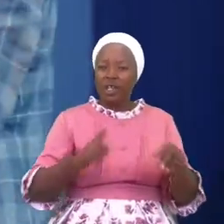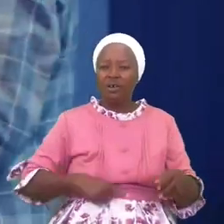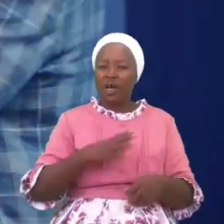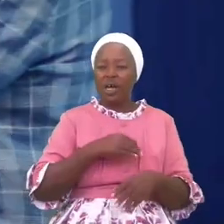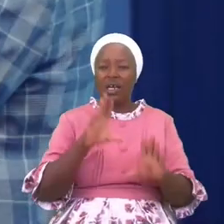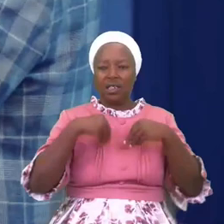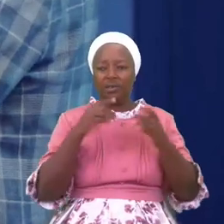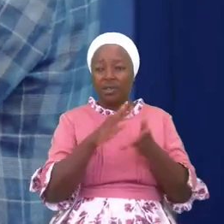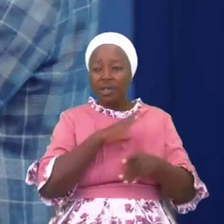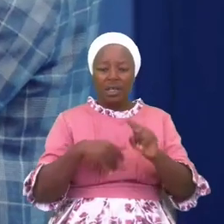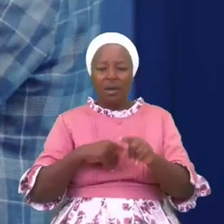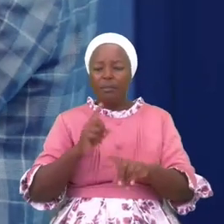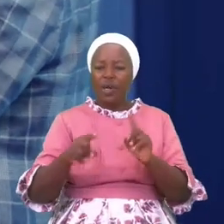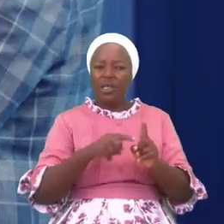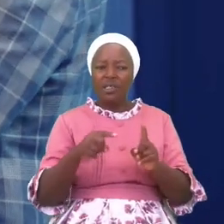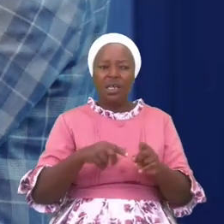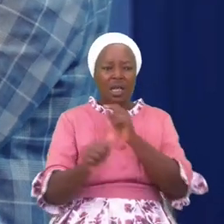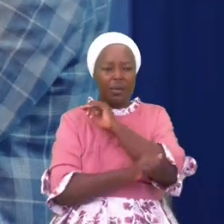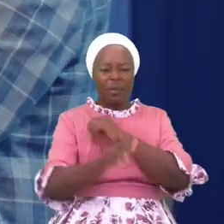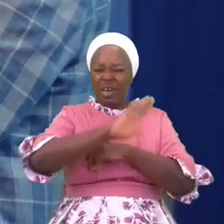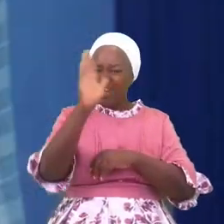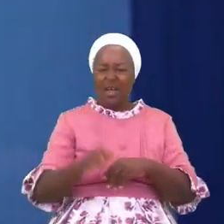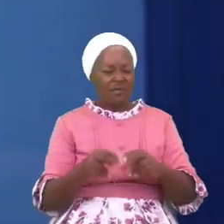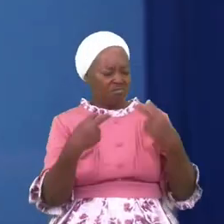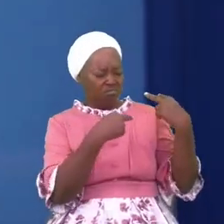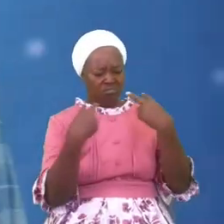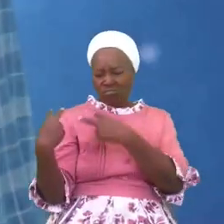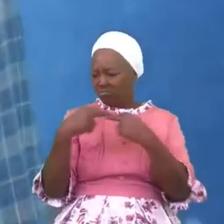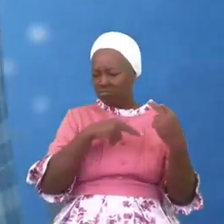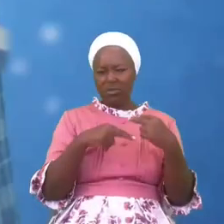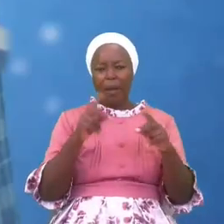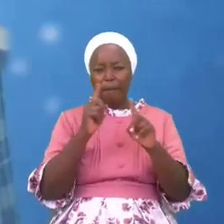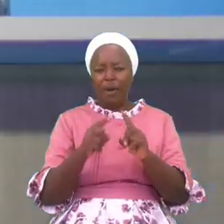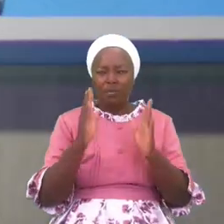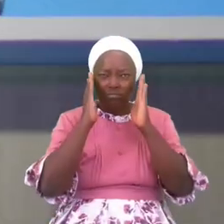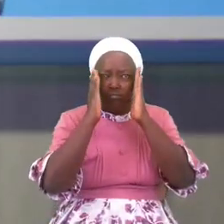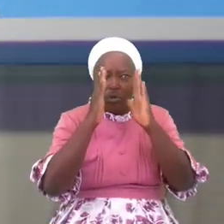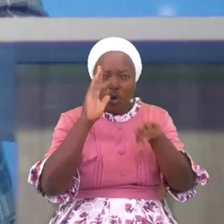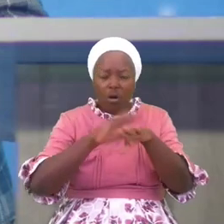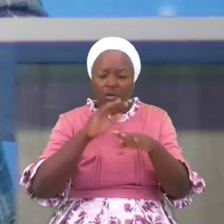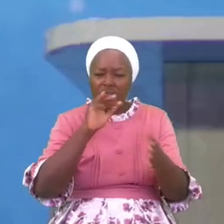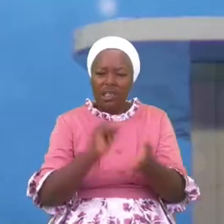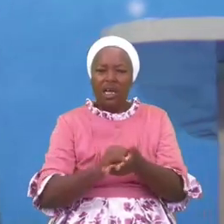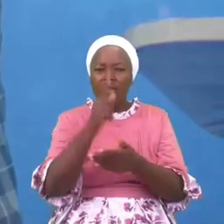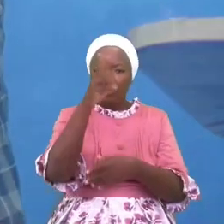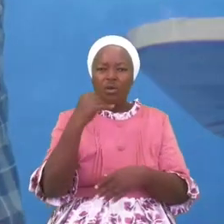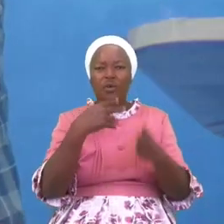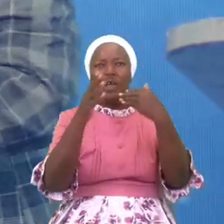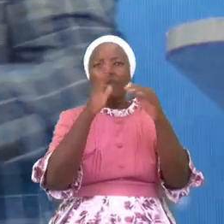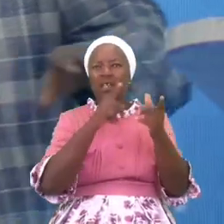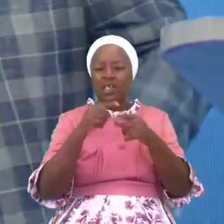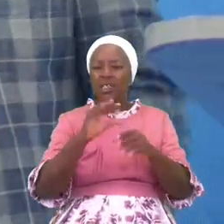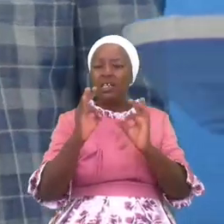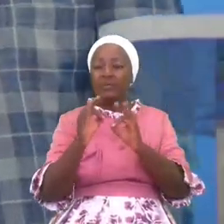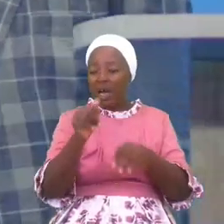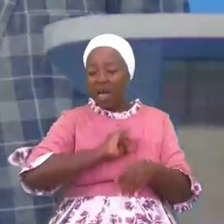earth that is hearing this call to repentance, and hearing this call to righteousness, and hearing this call to